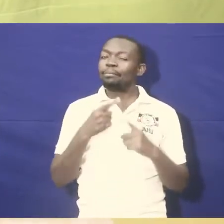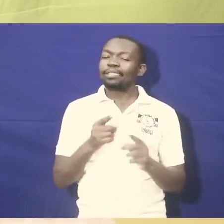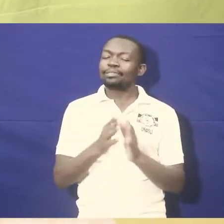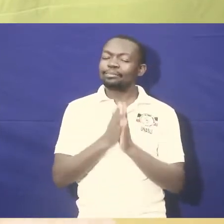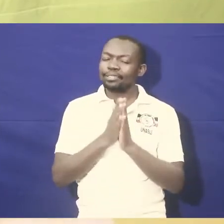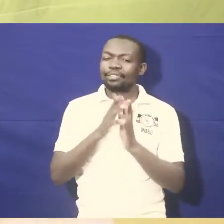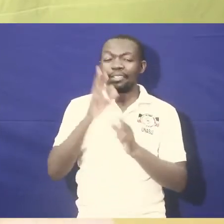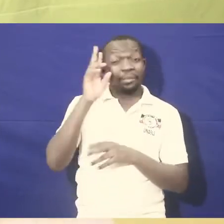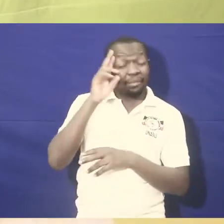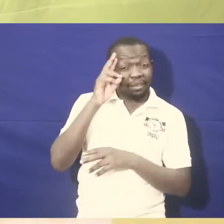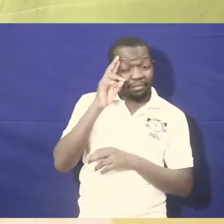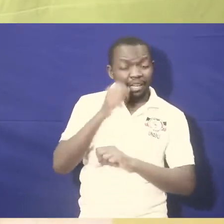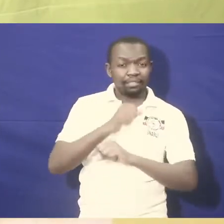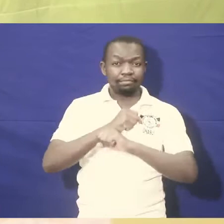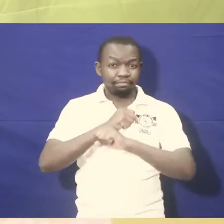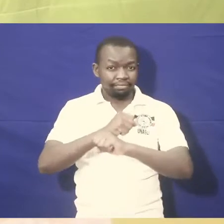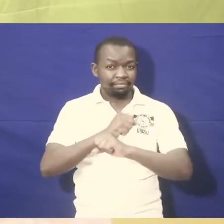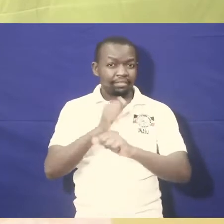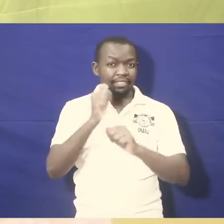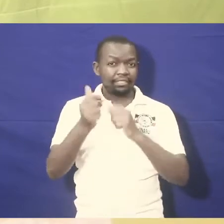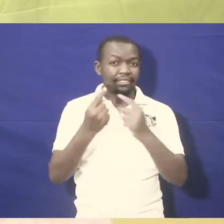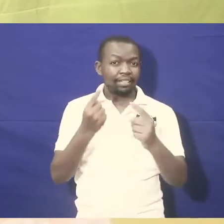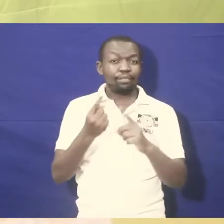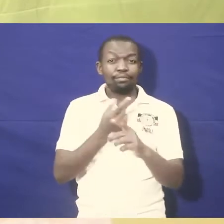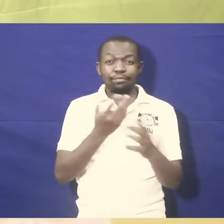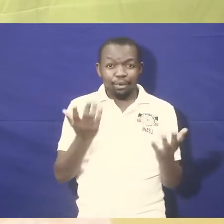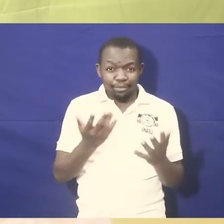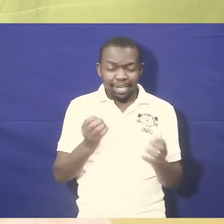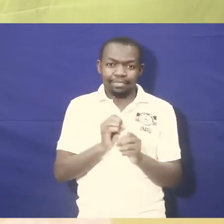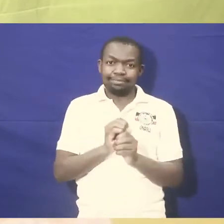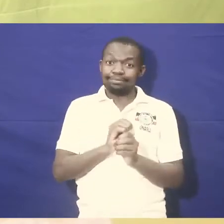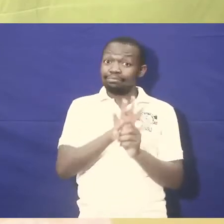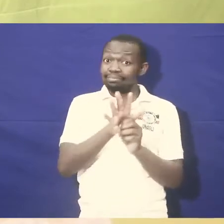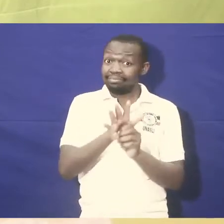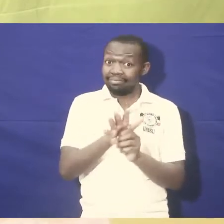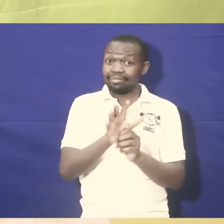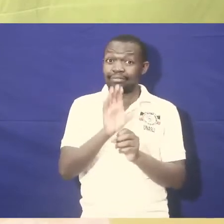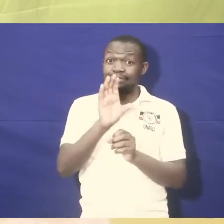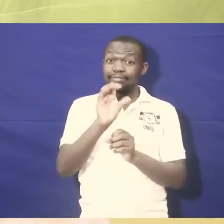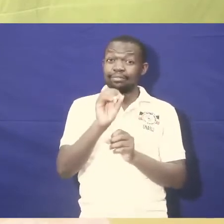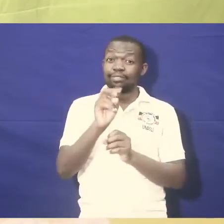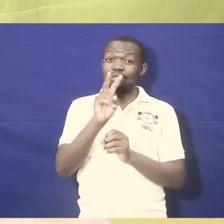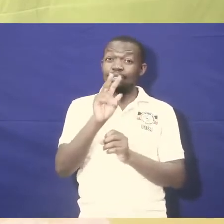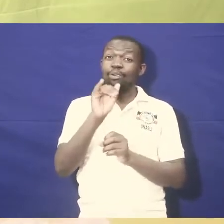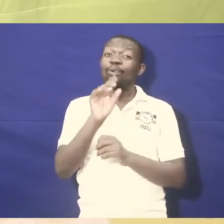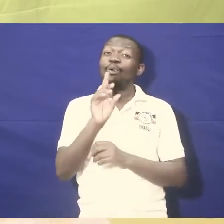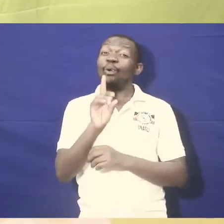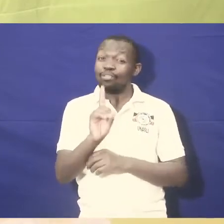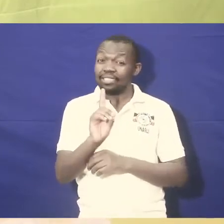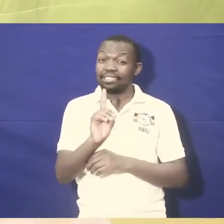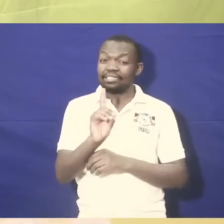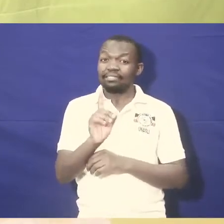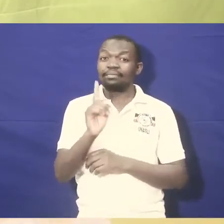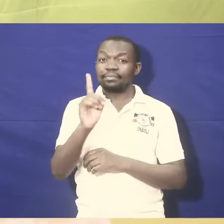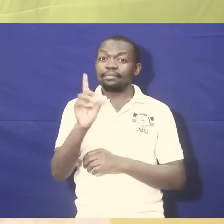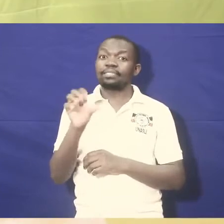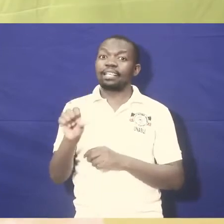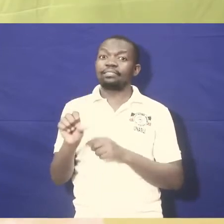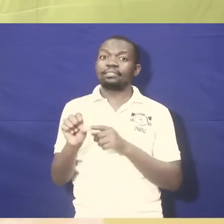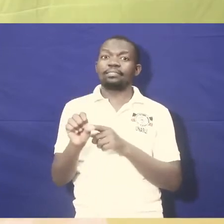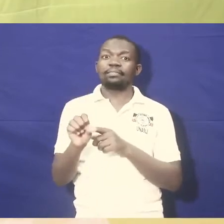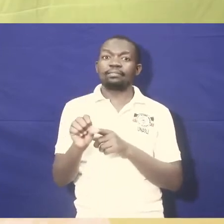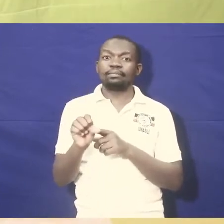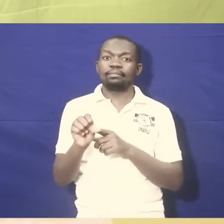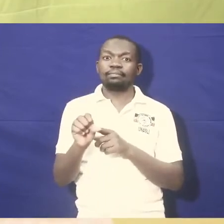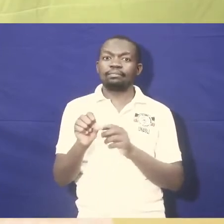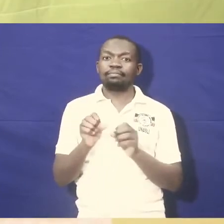safe from the COVID-19